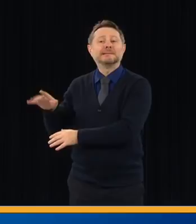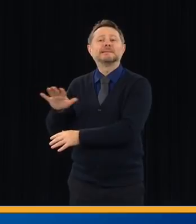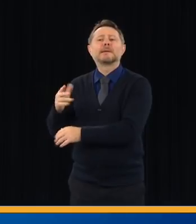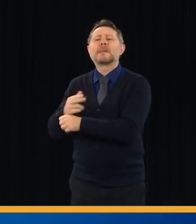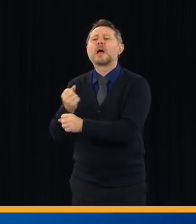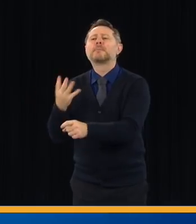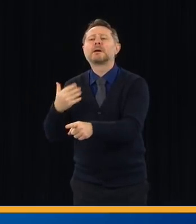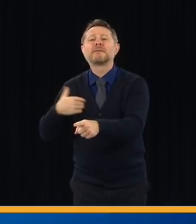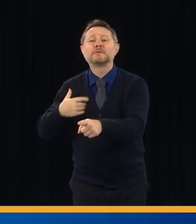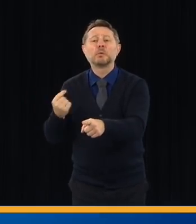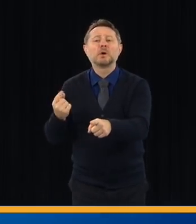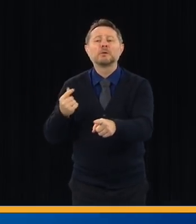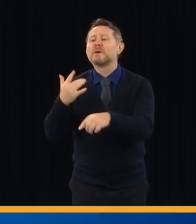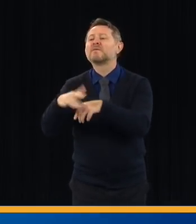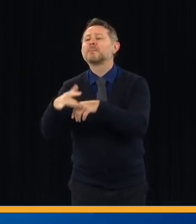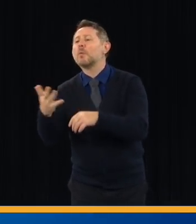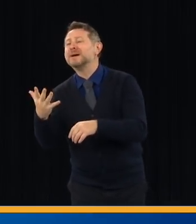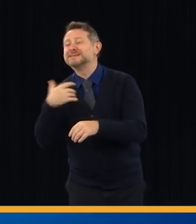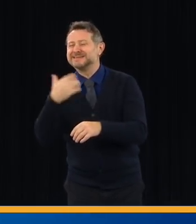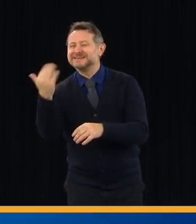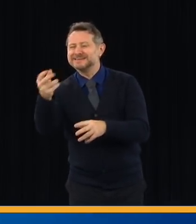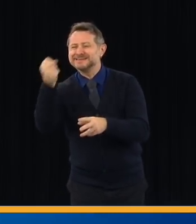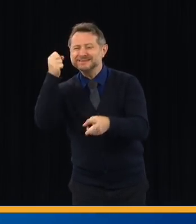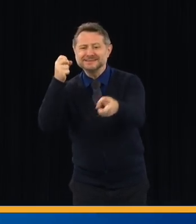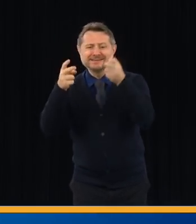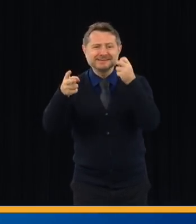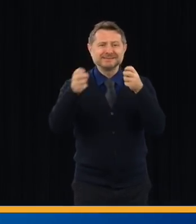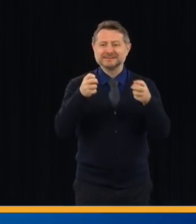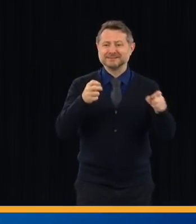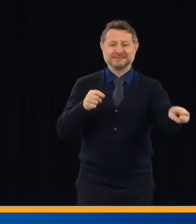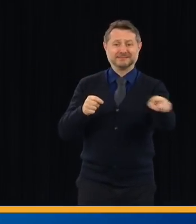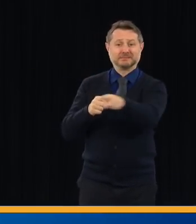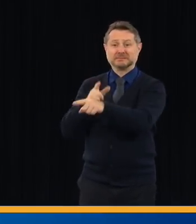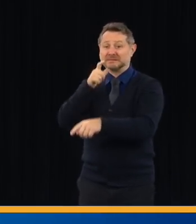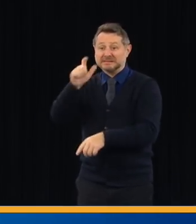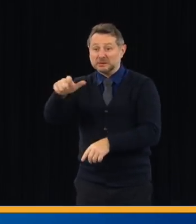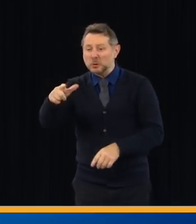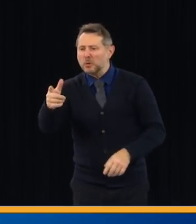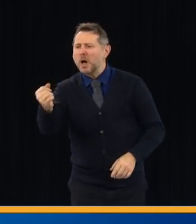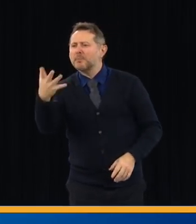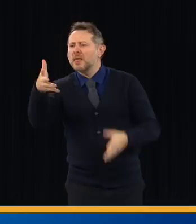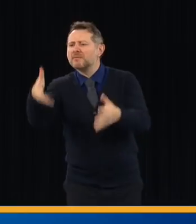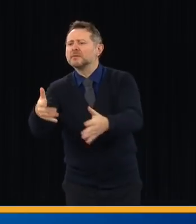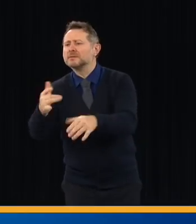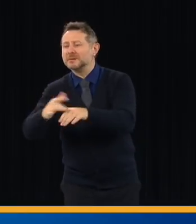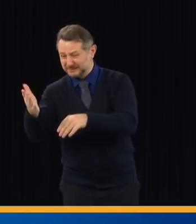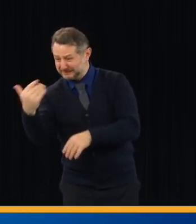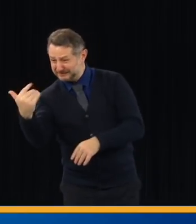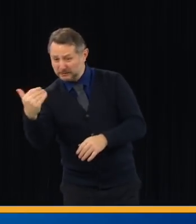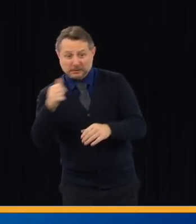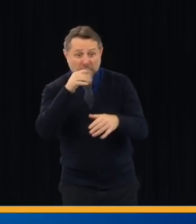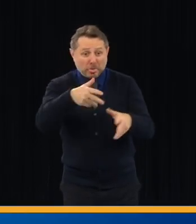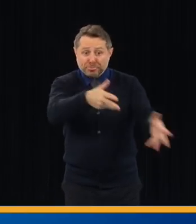and available that they don't need in the short term,